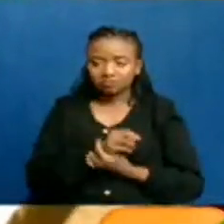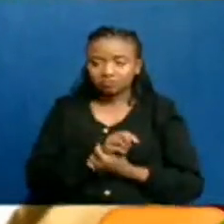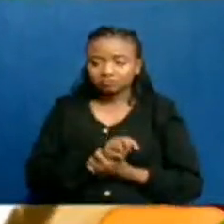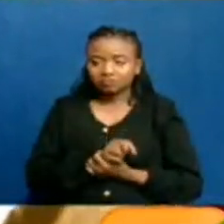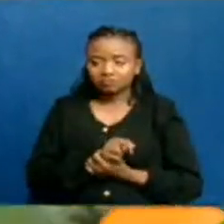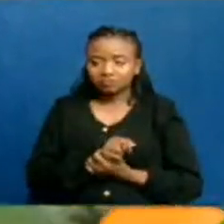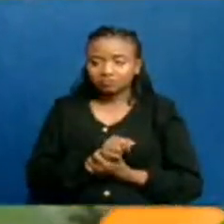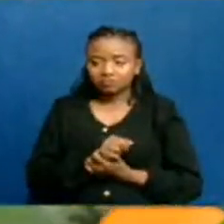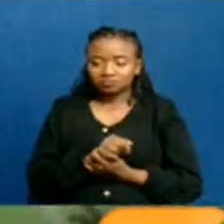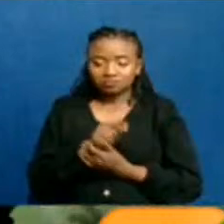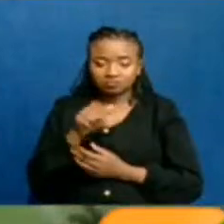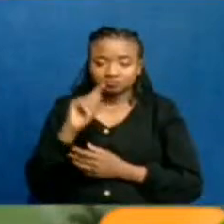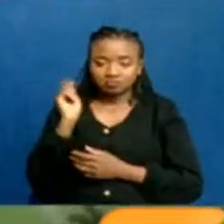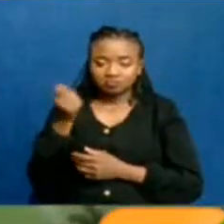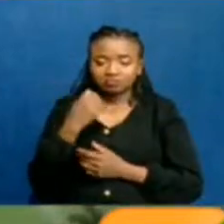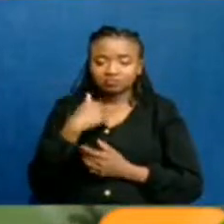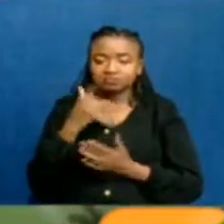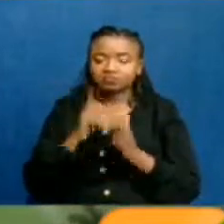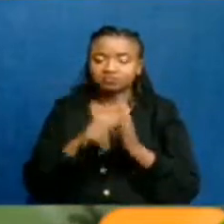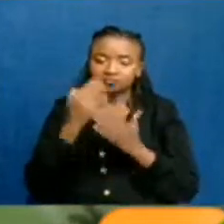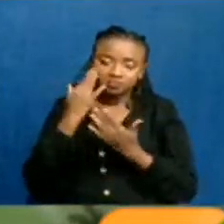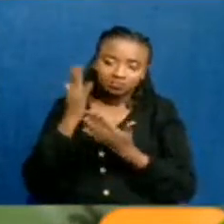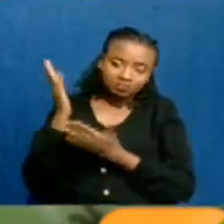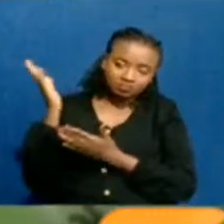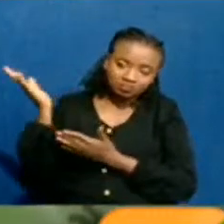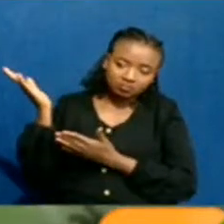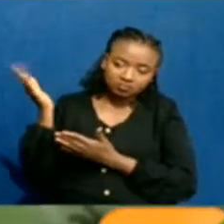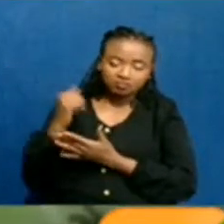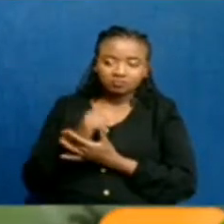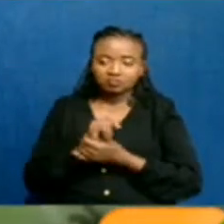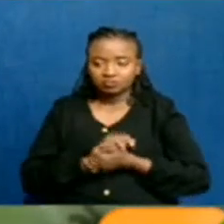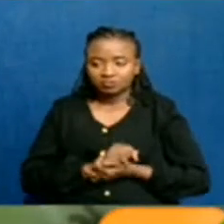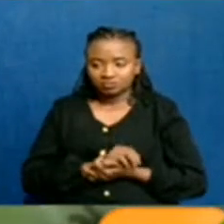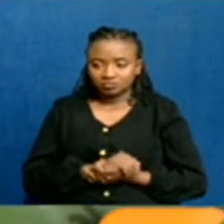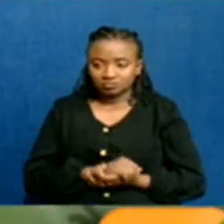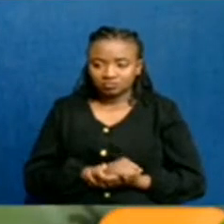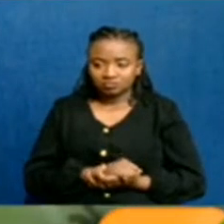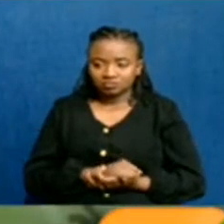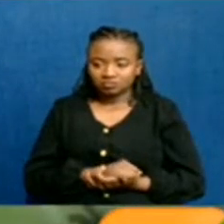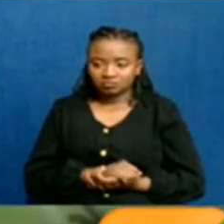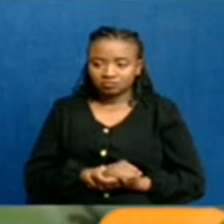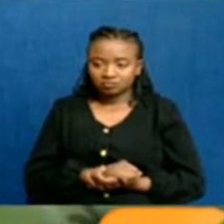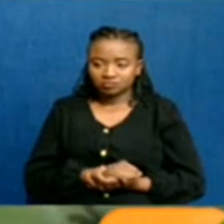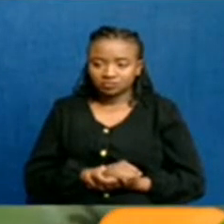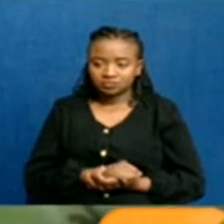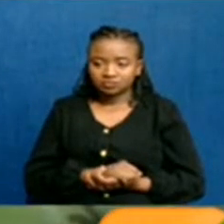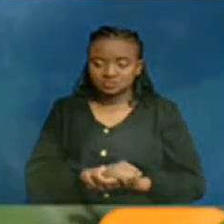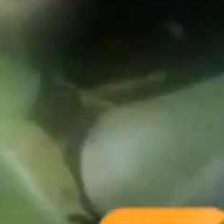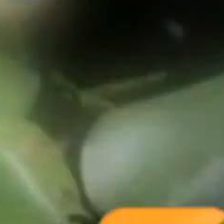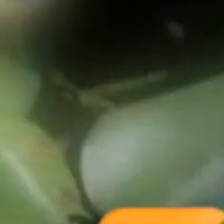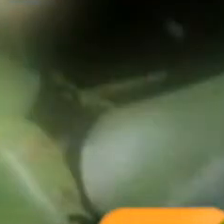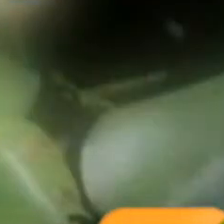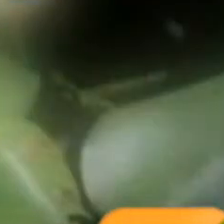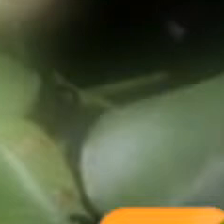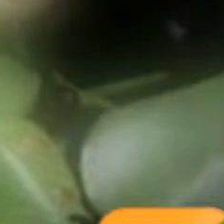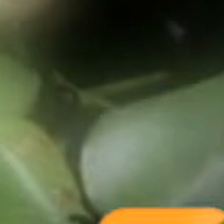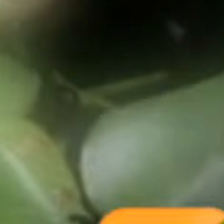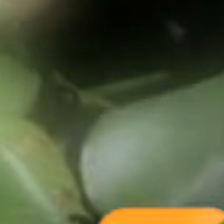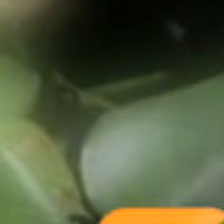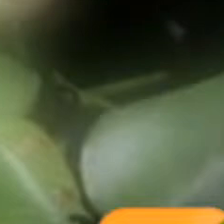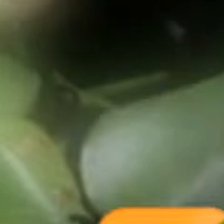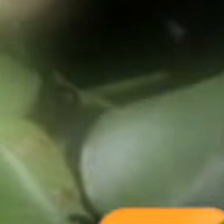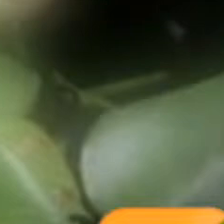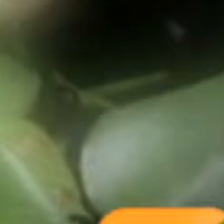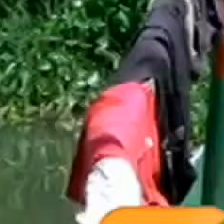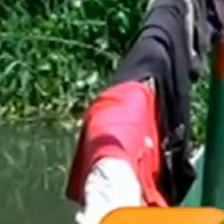Kenya generates an estimated 3,500 tons of waste daily, with 80% of it classified as organic, according